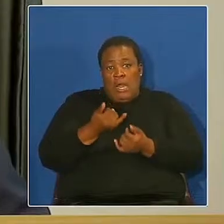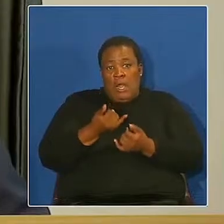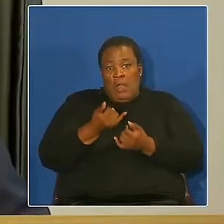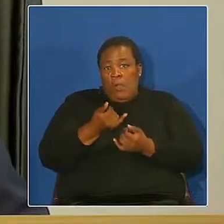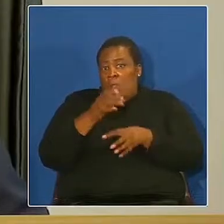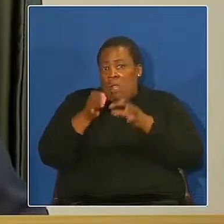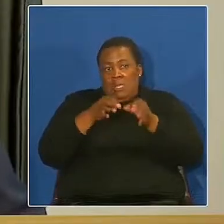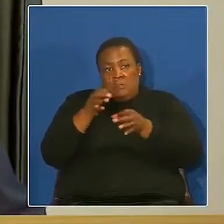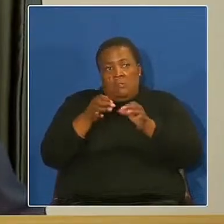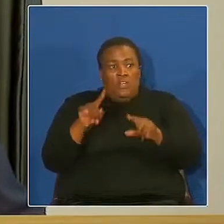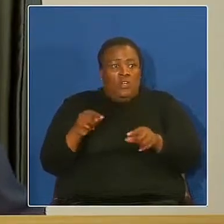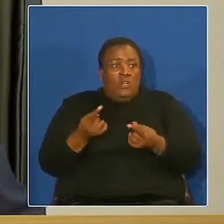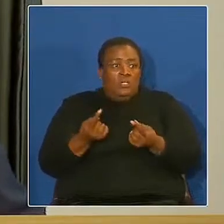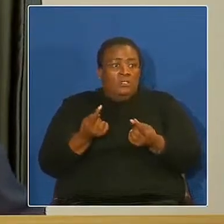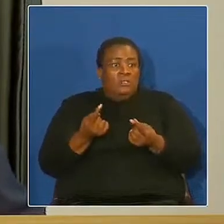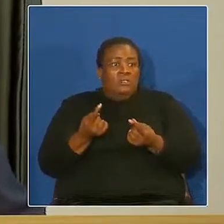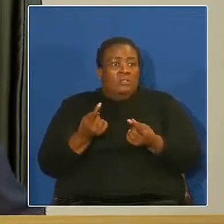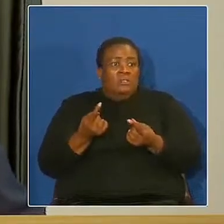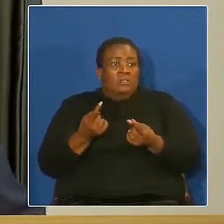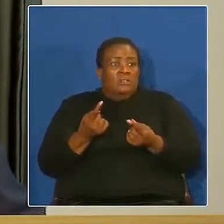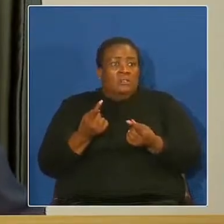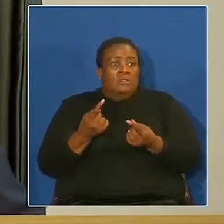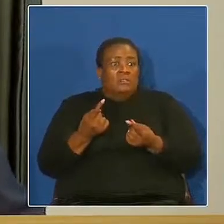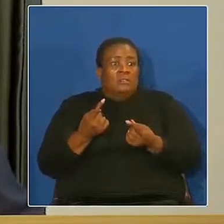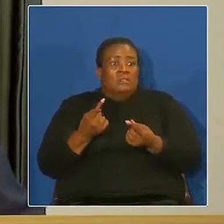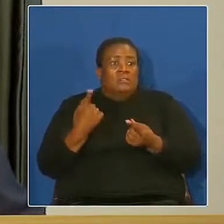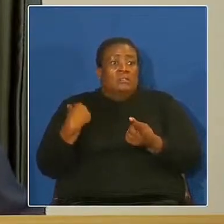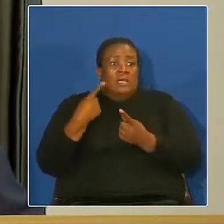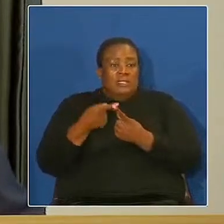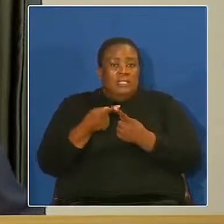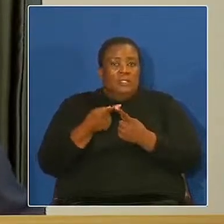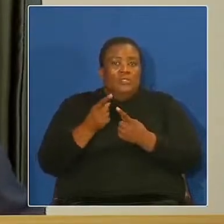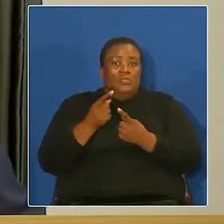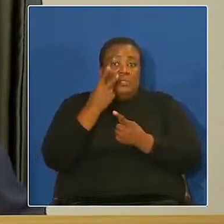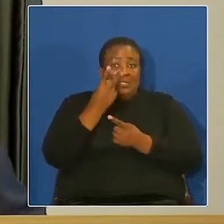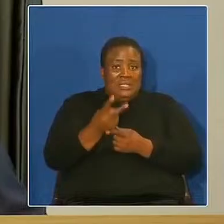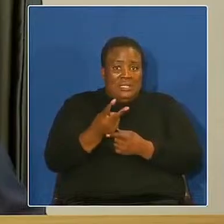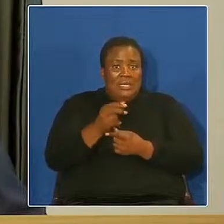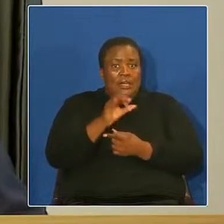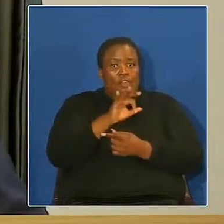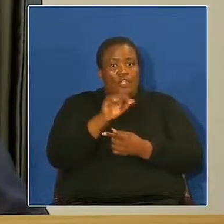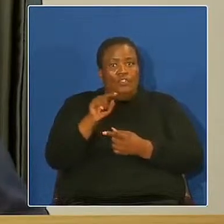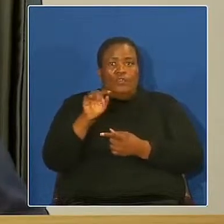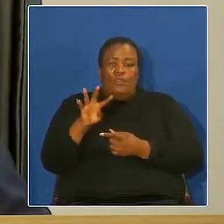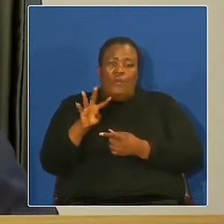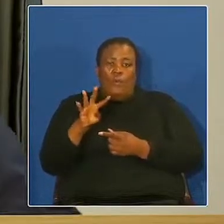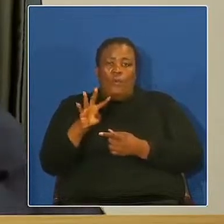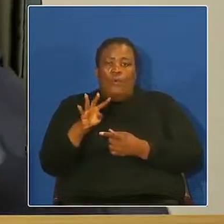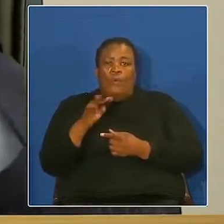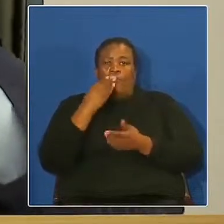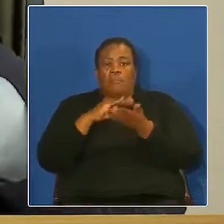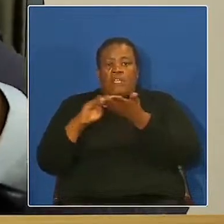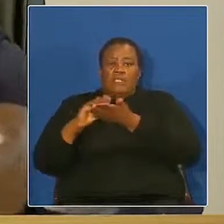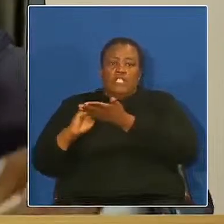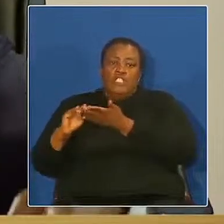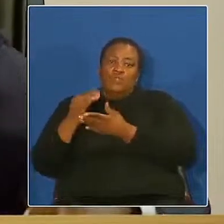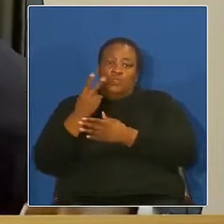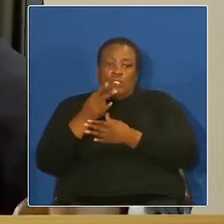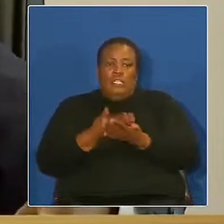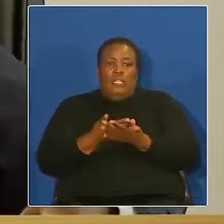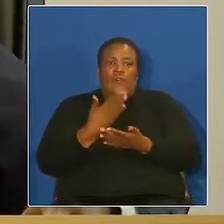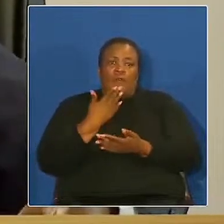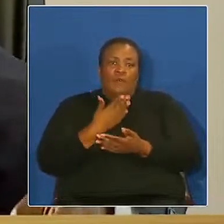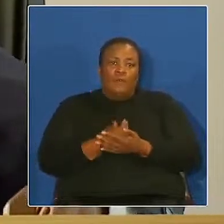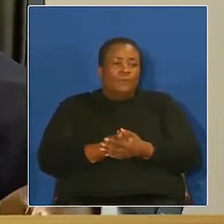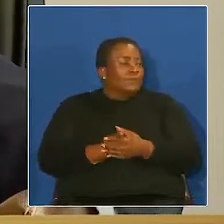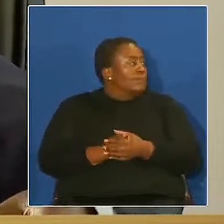able to explain that until we take another 3 to 4 messages so as it can be clear to the Commission. Please proceed. As to why we...